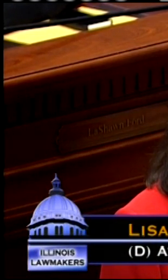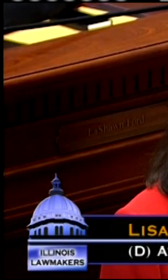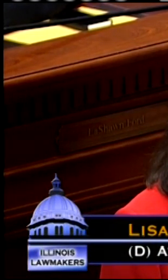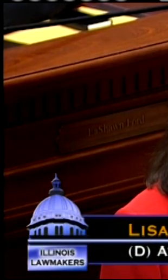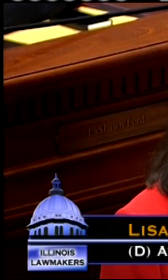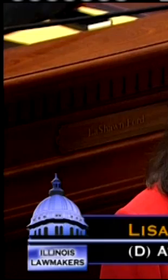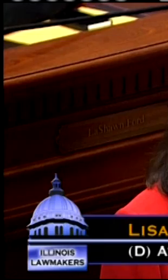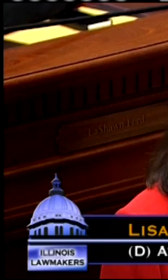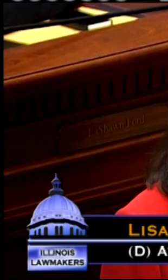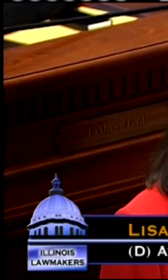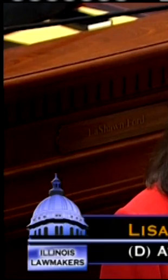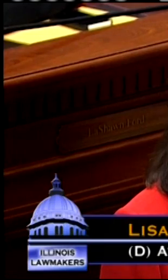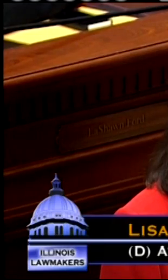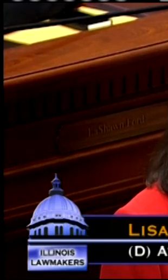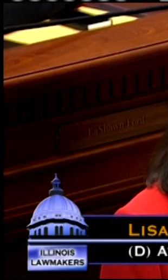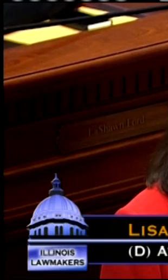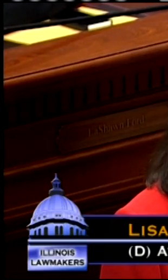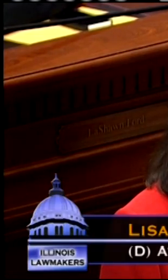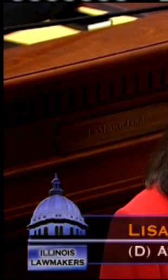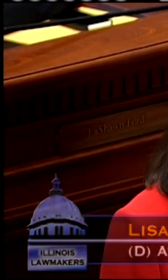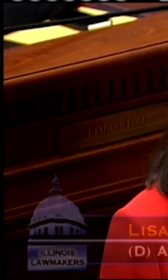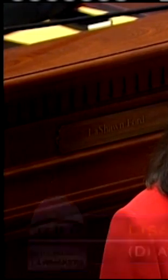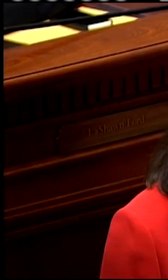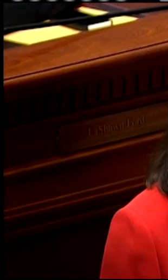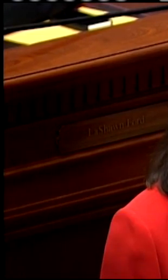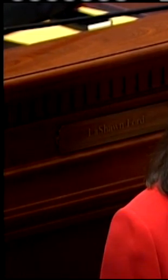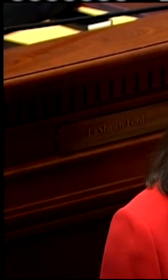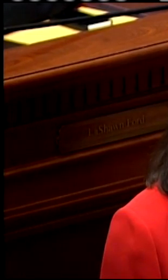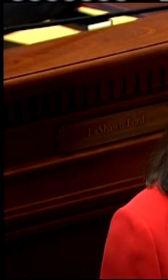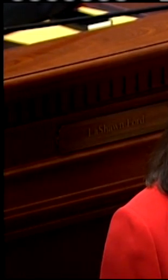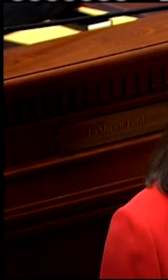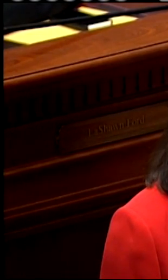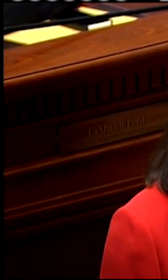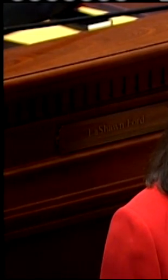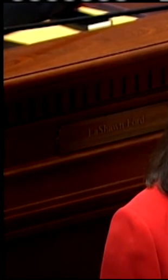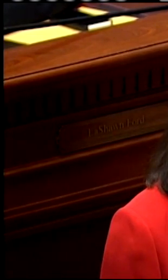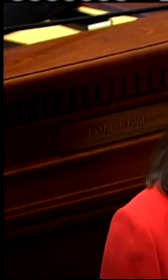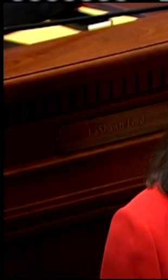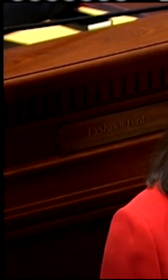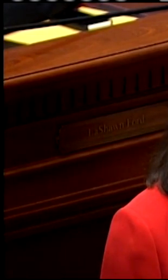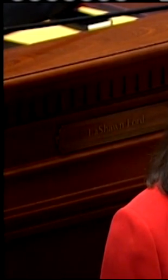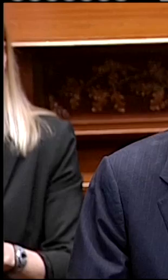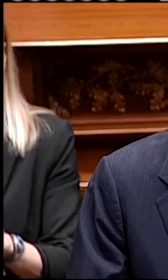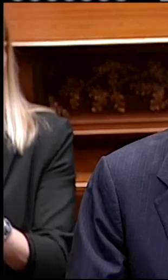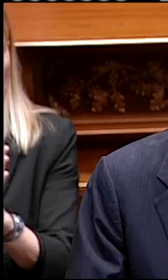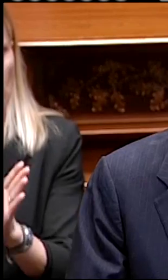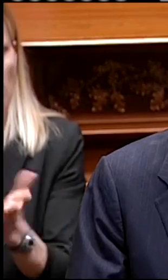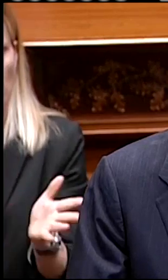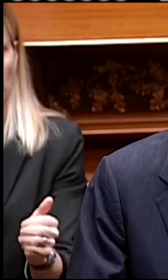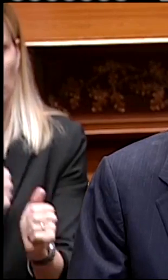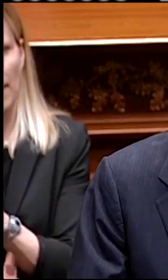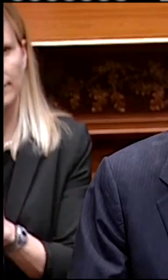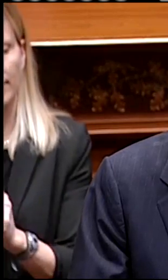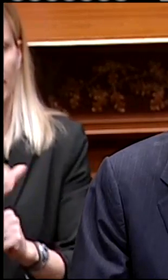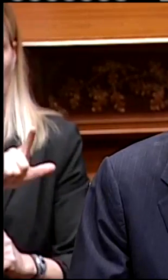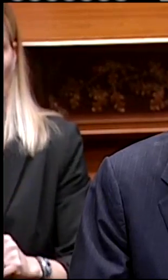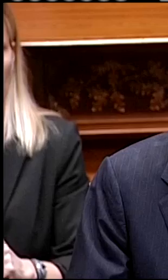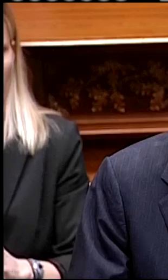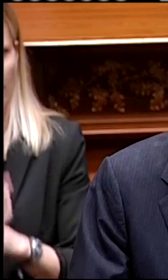much-needed reforms that address the shortcomings of the workers' compensation law that was passed in